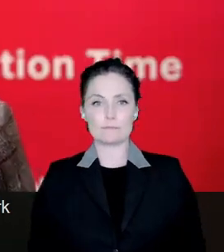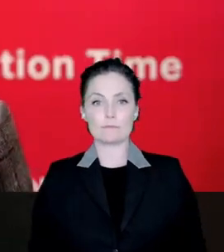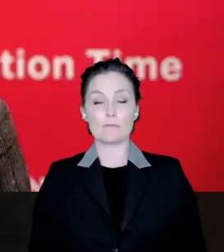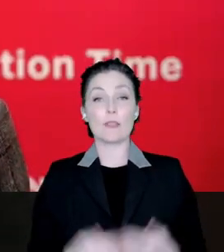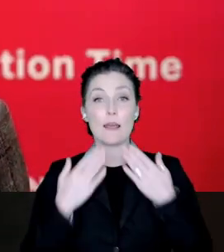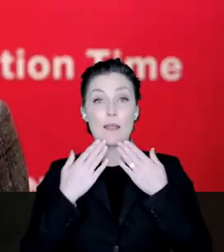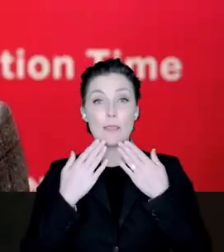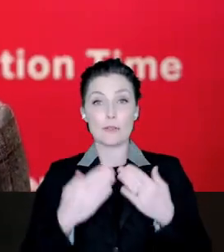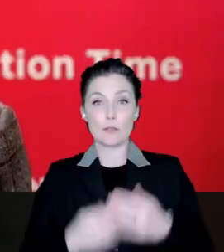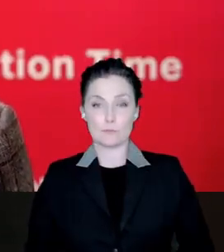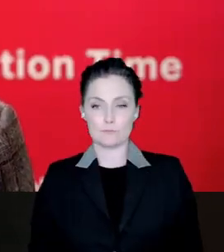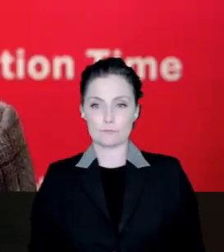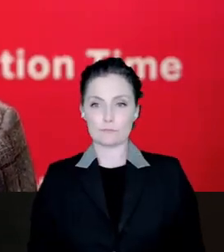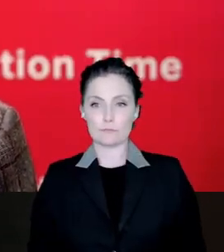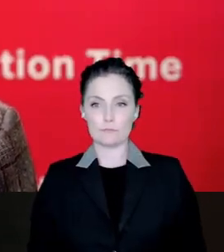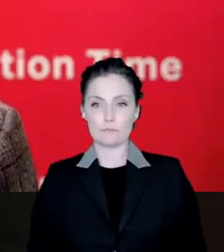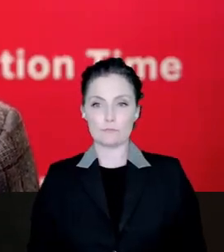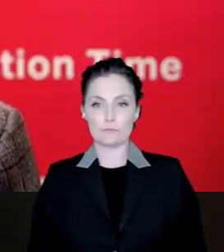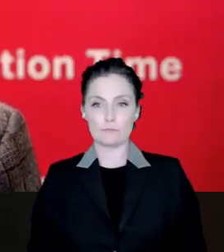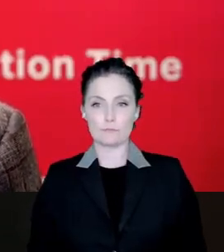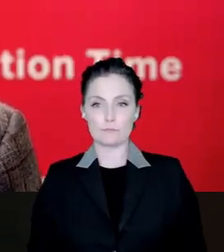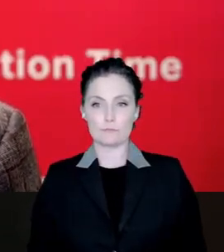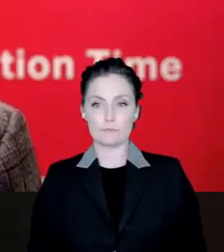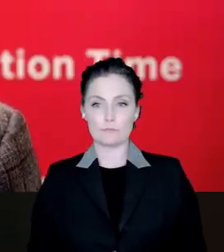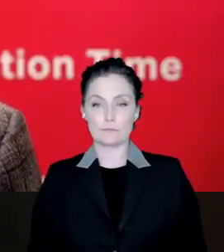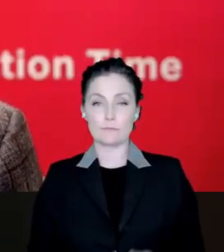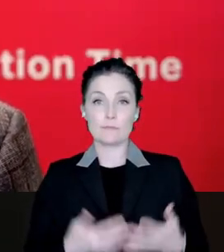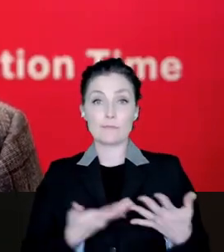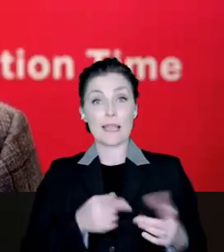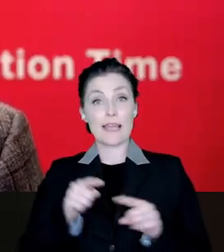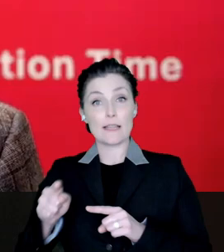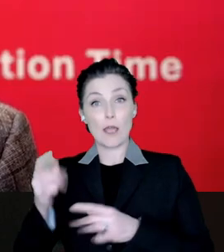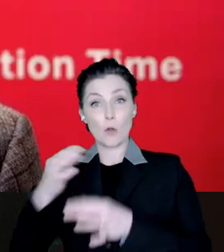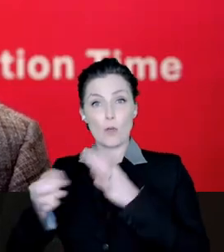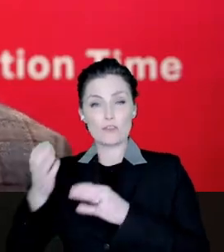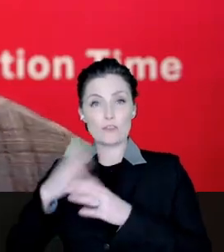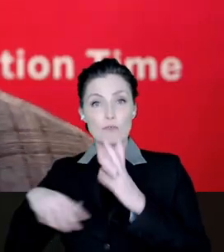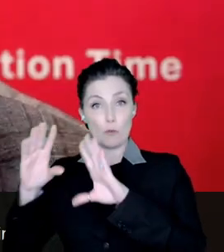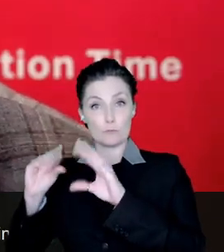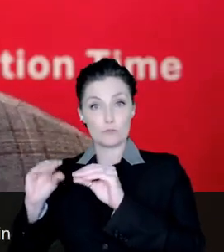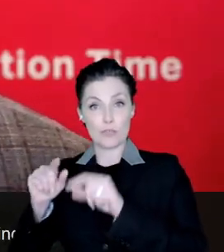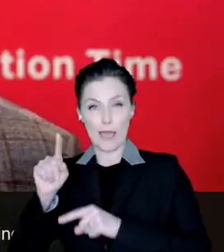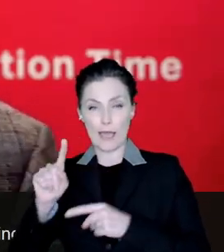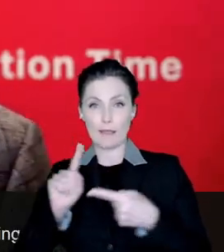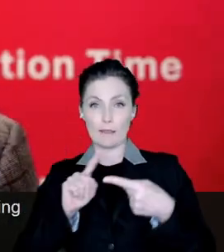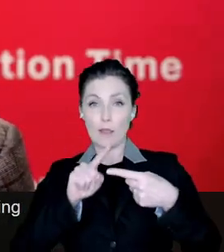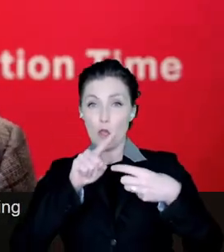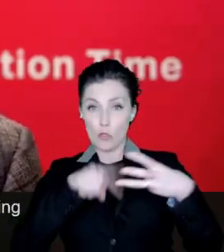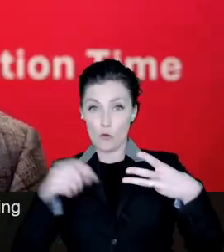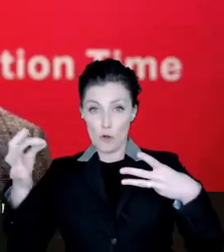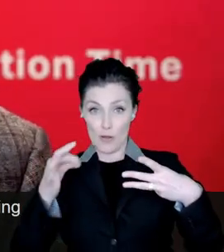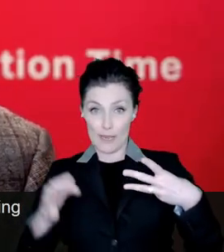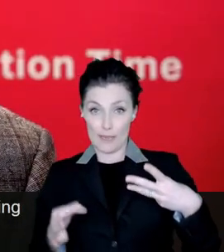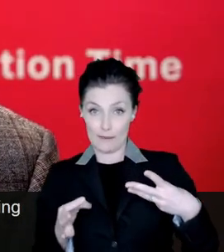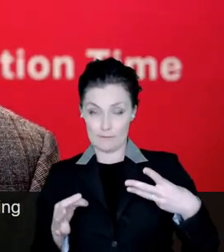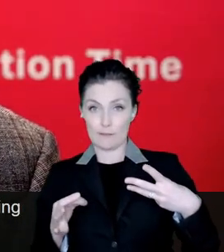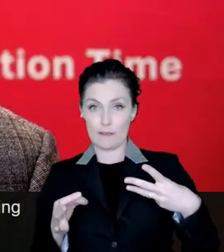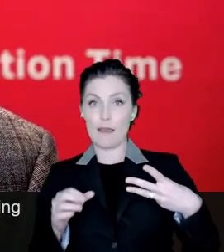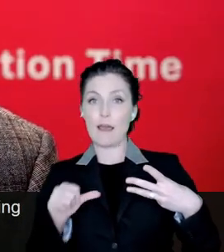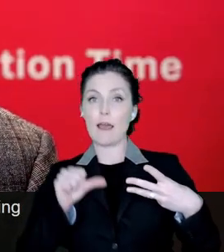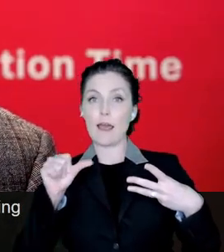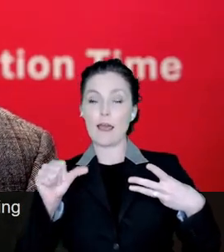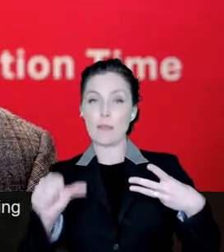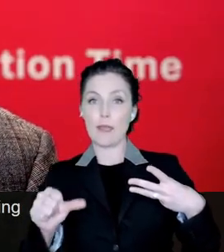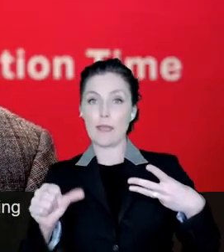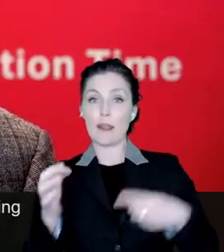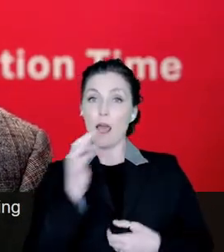to questions that are on the chat. And the first question, I'm going to read through three of these questions and then invite the